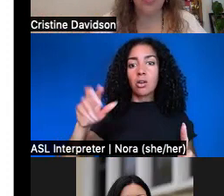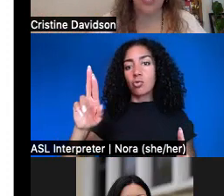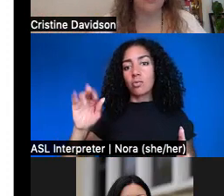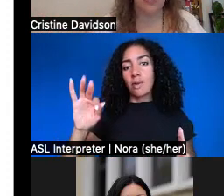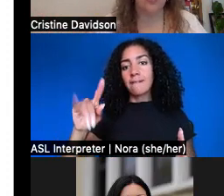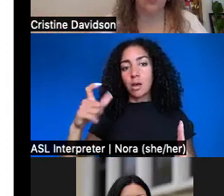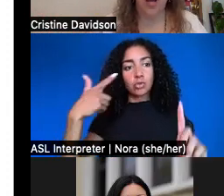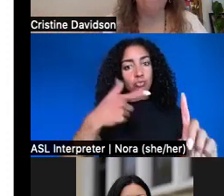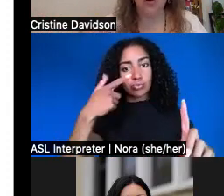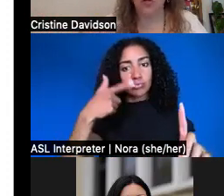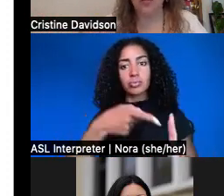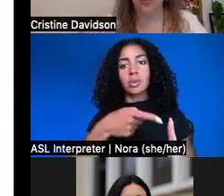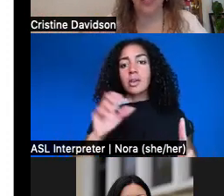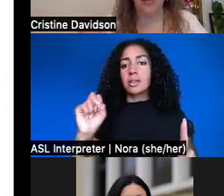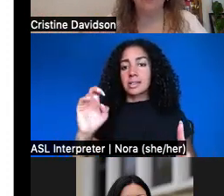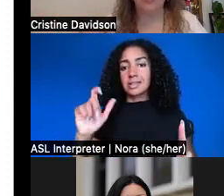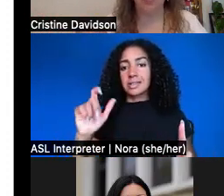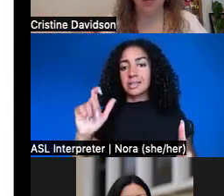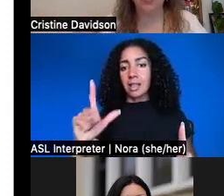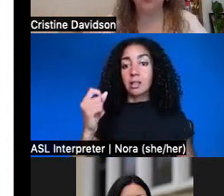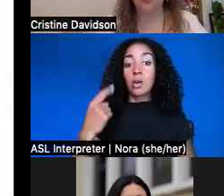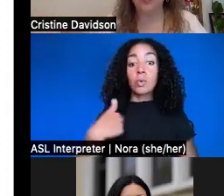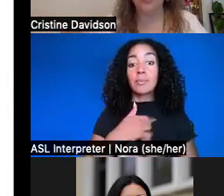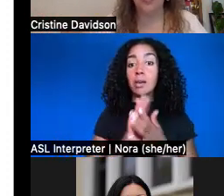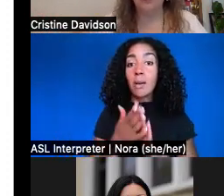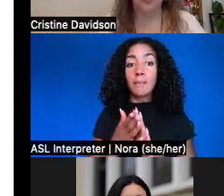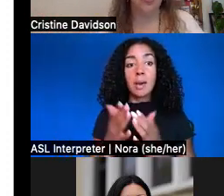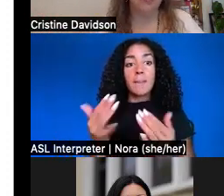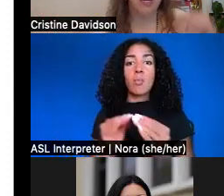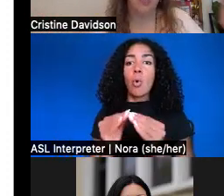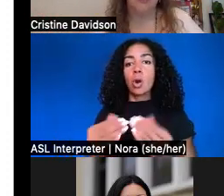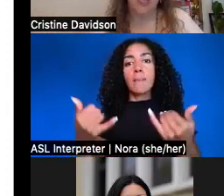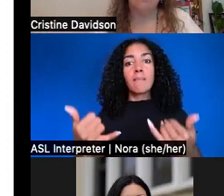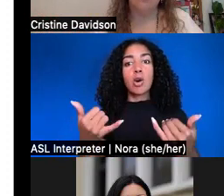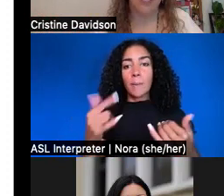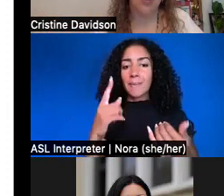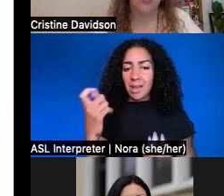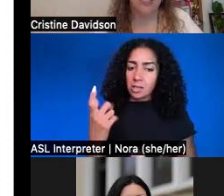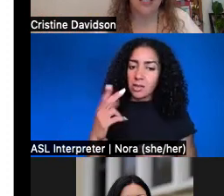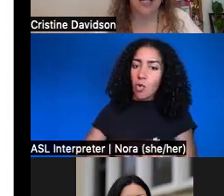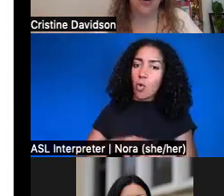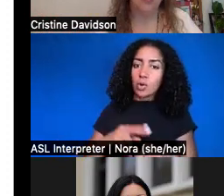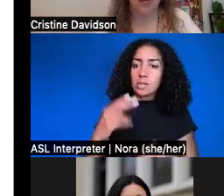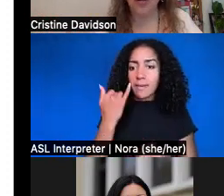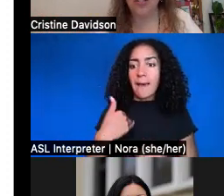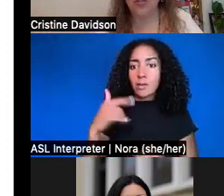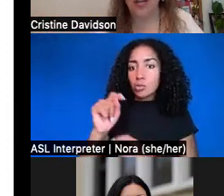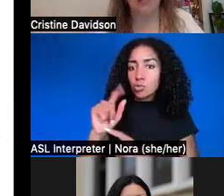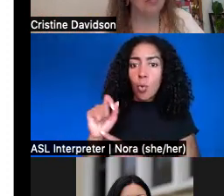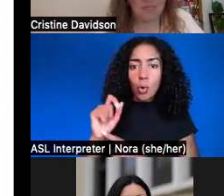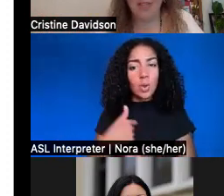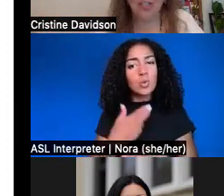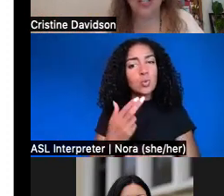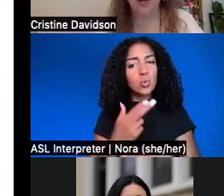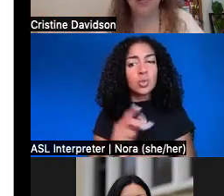have modernized because we're not fools. When we have the proper tools that are going to make our lives better and easier, then we're going to do